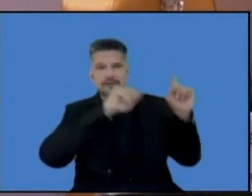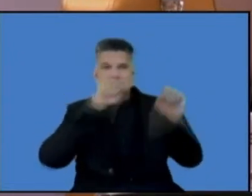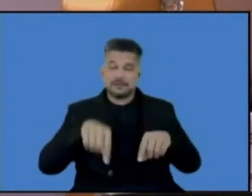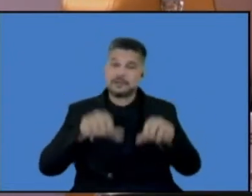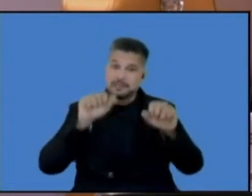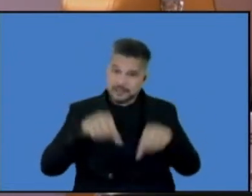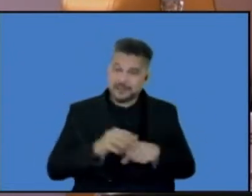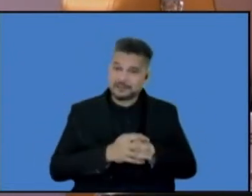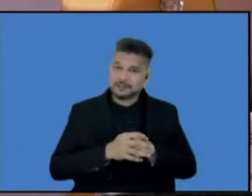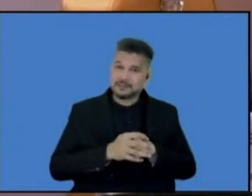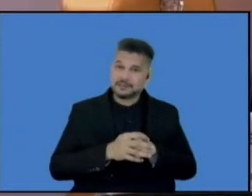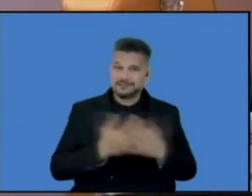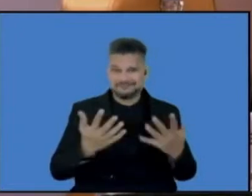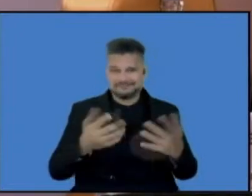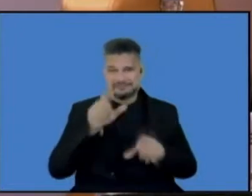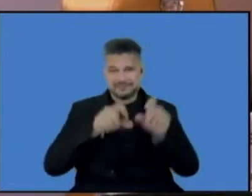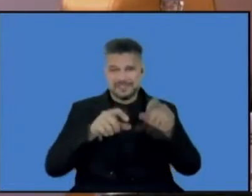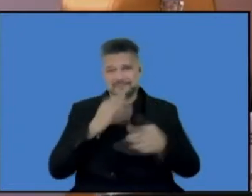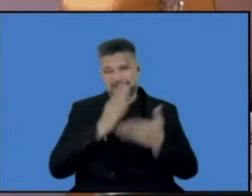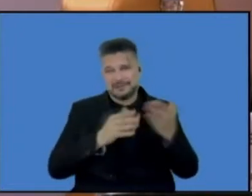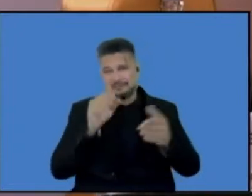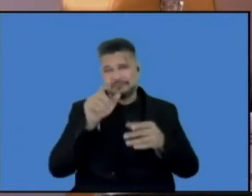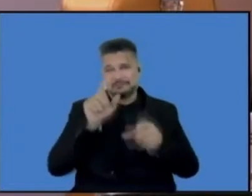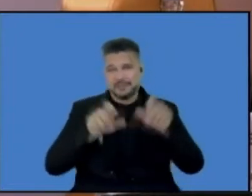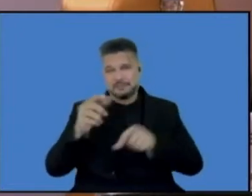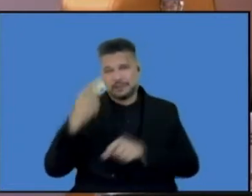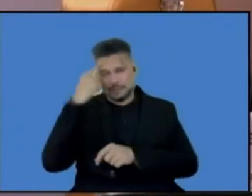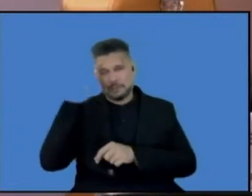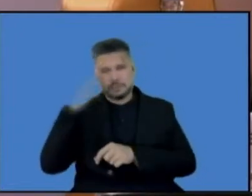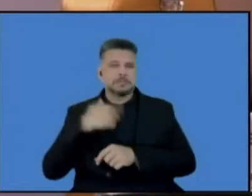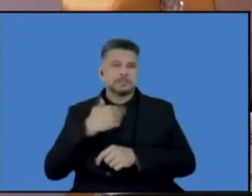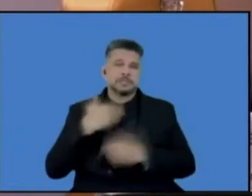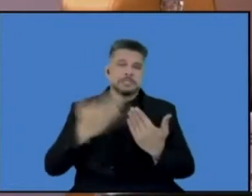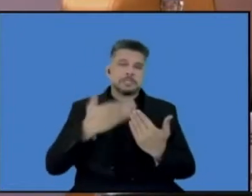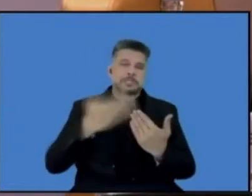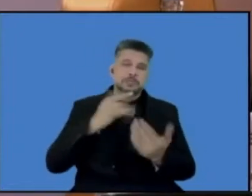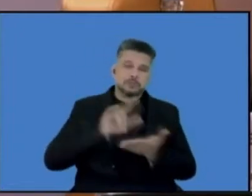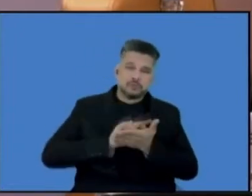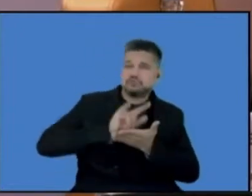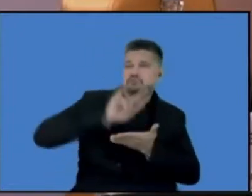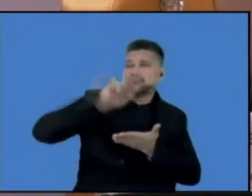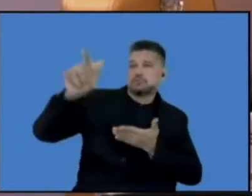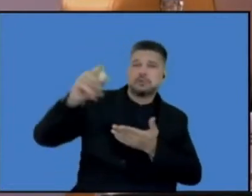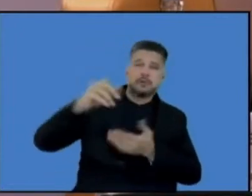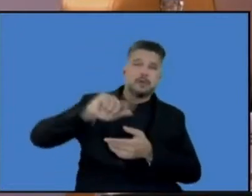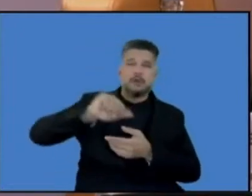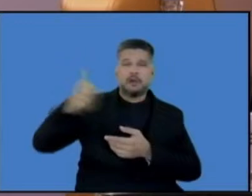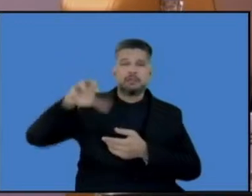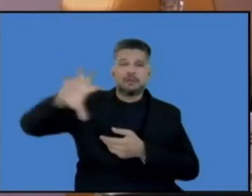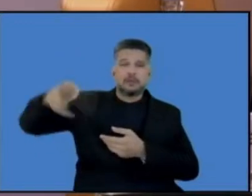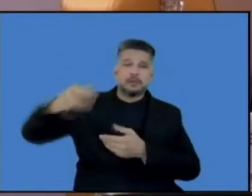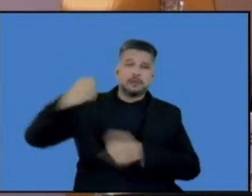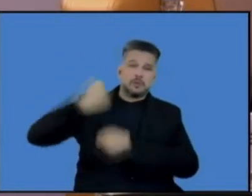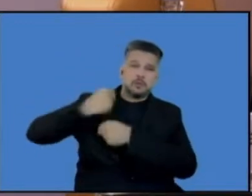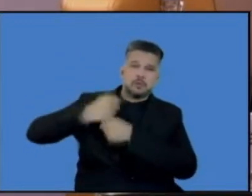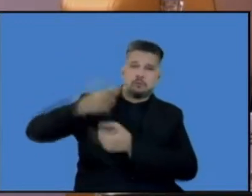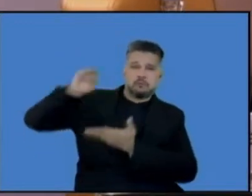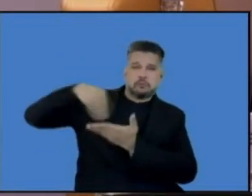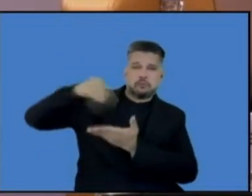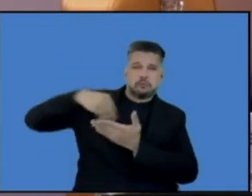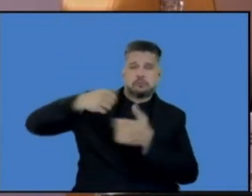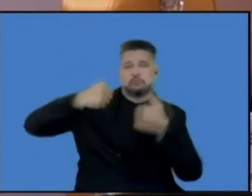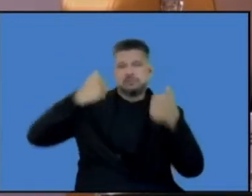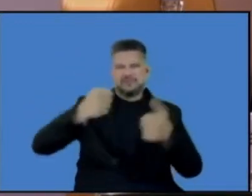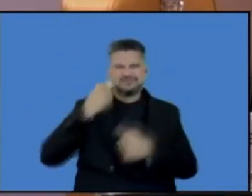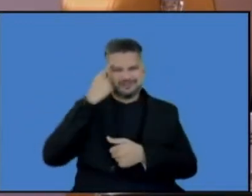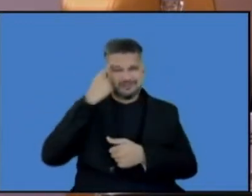working abroad is the best, working abroad is the answer to everything, which is actually not. it's not always be the case. So we are trying to empower many